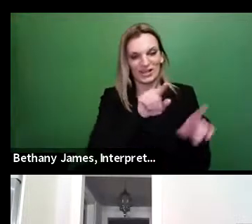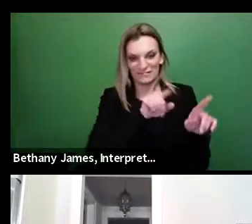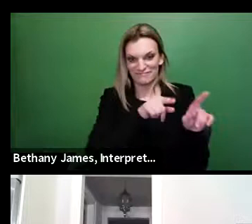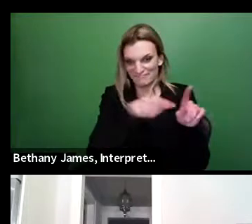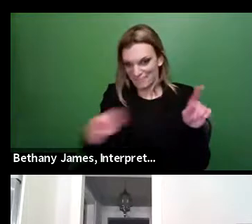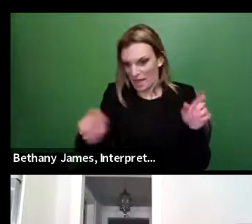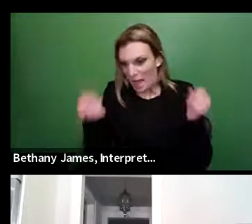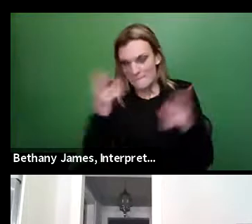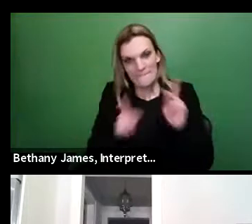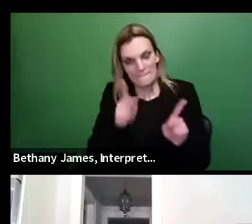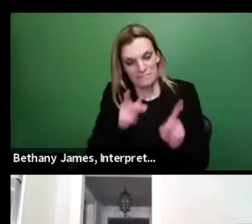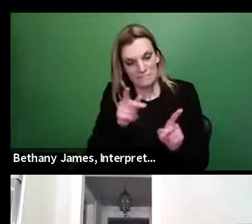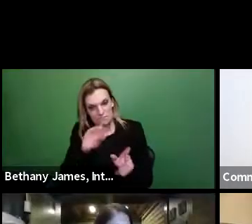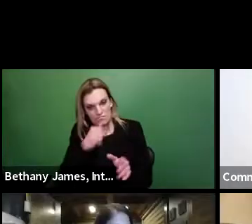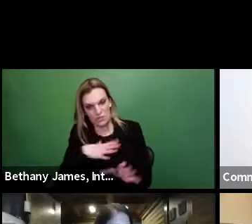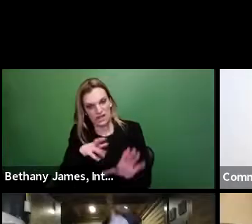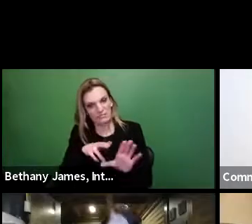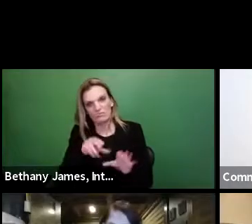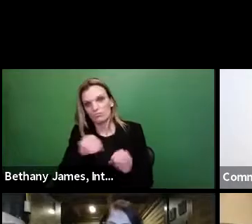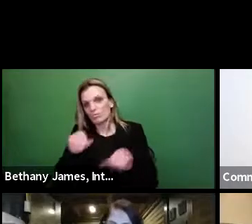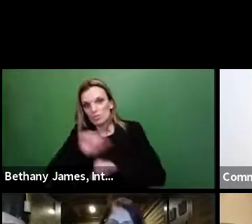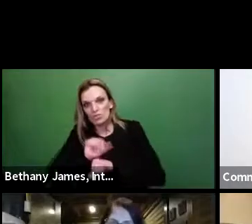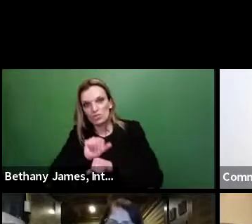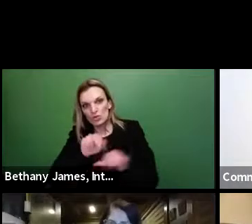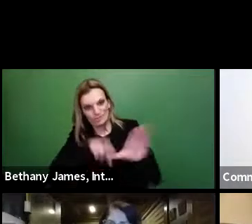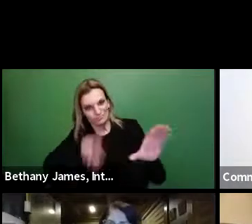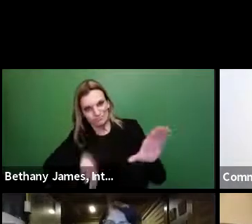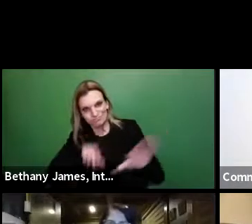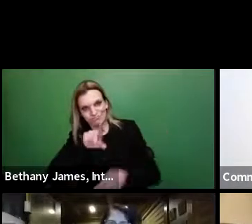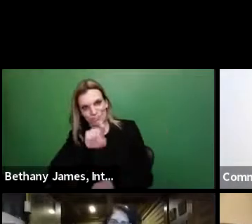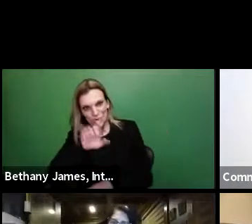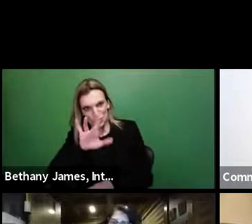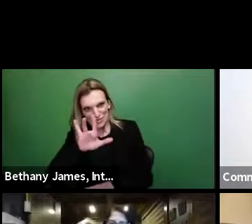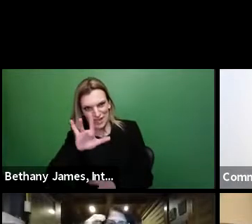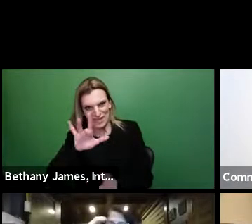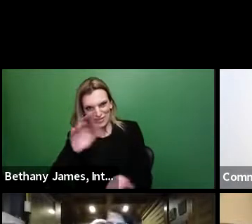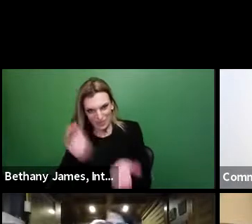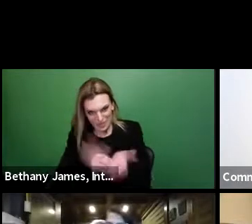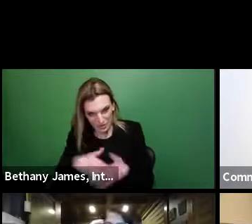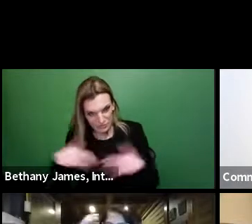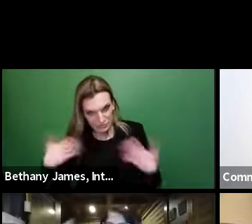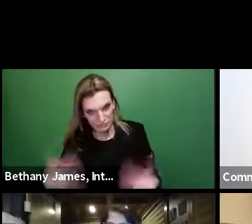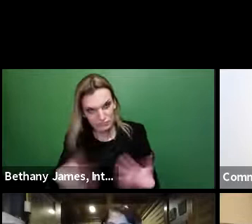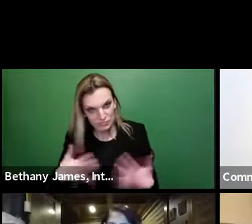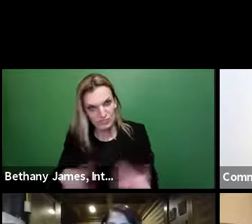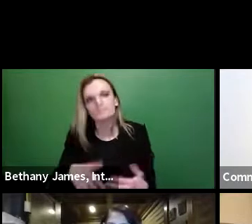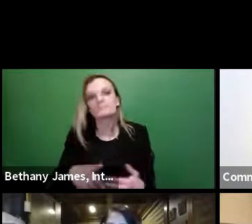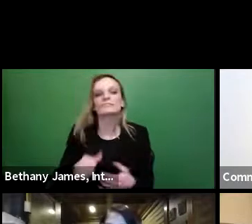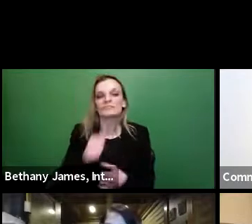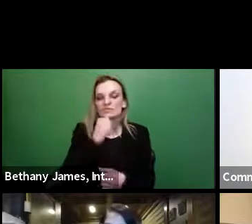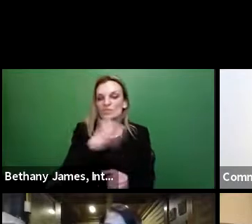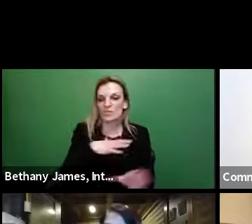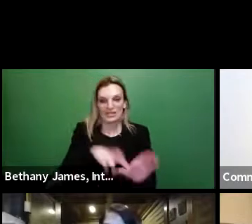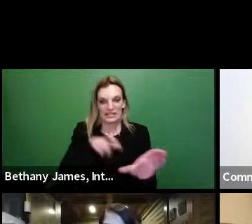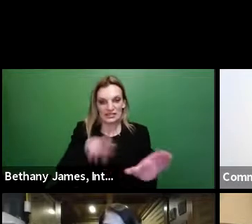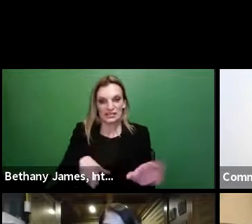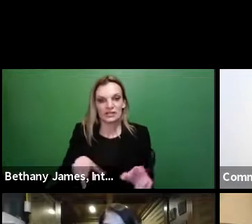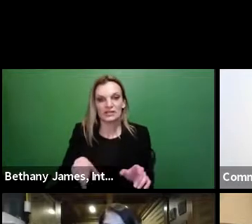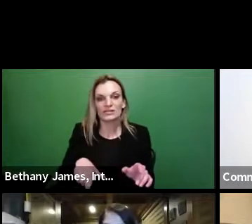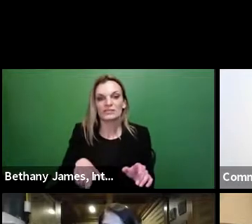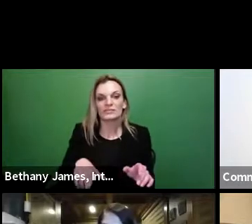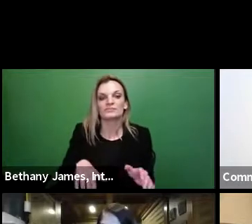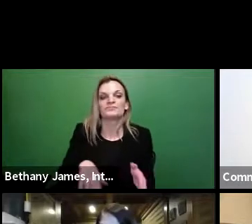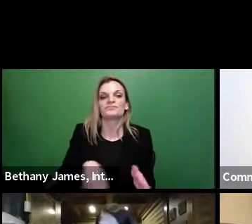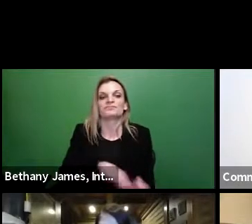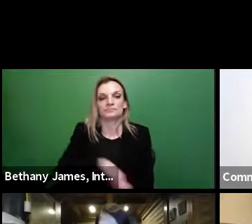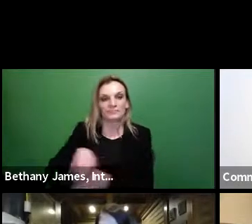a decline of over 5%. And the unemployment rate, so that was women who dropped out entirely. This is the women who are still